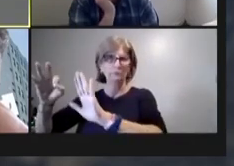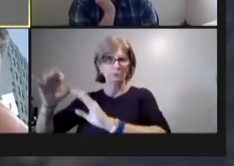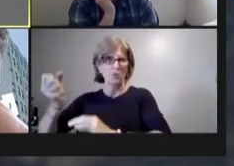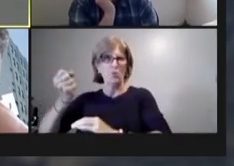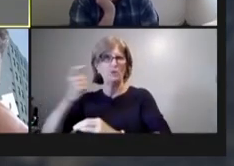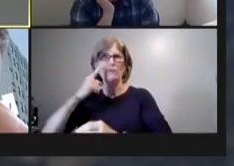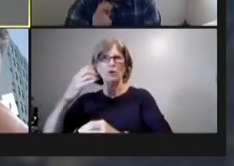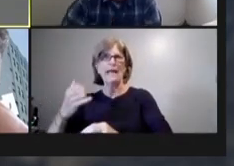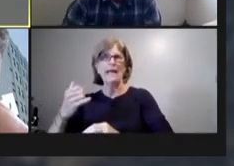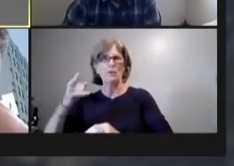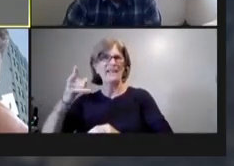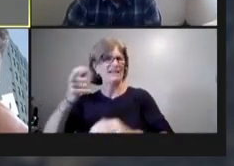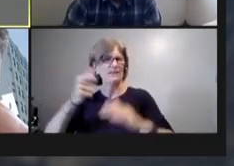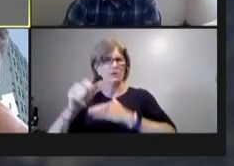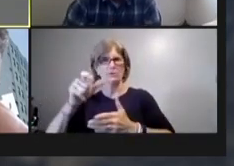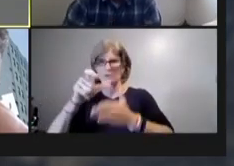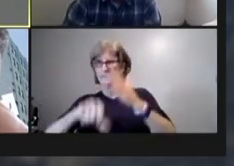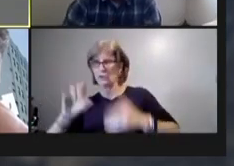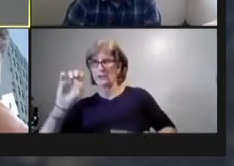E.